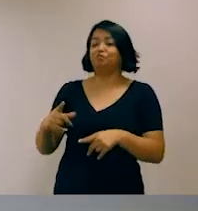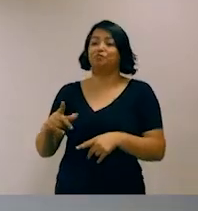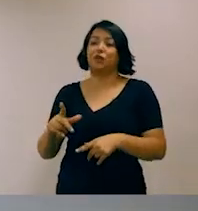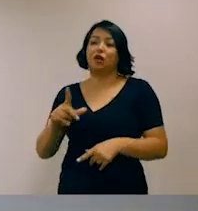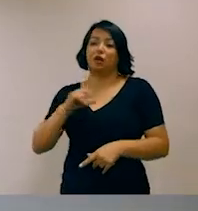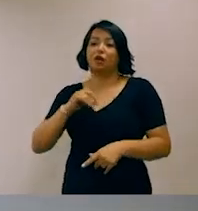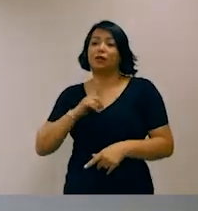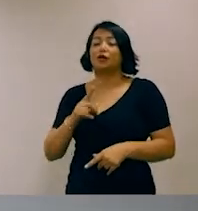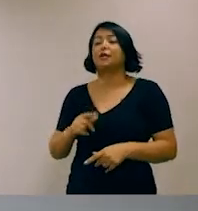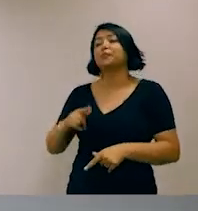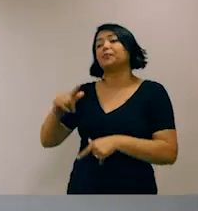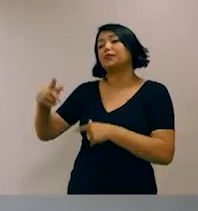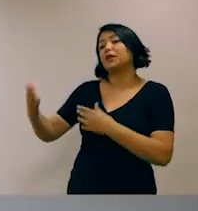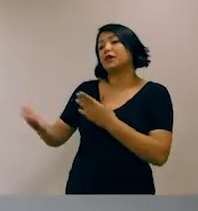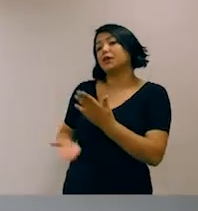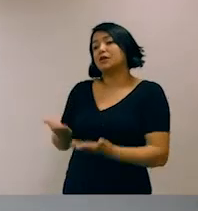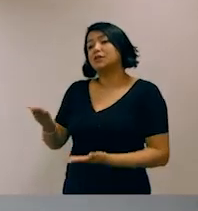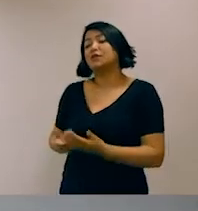such as